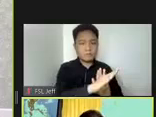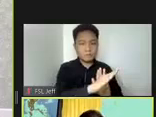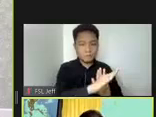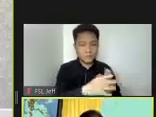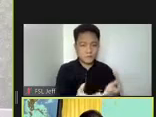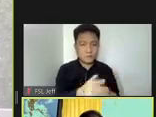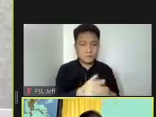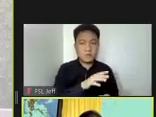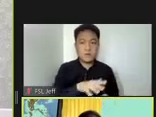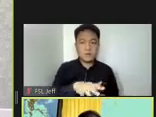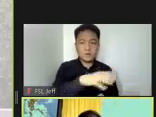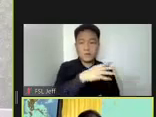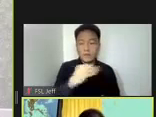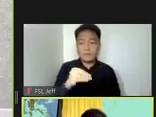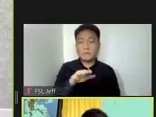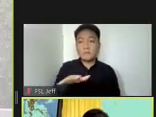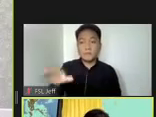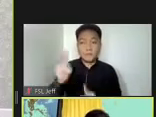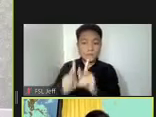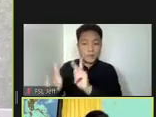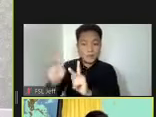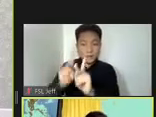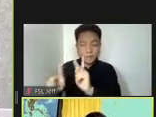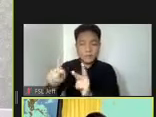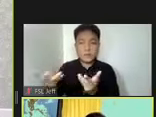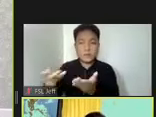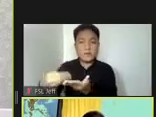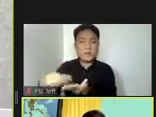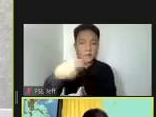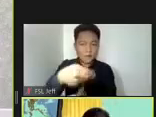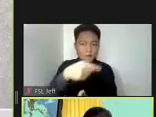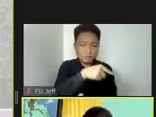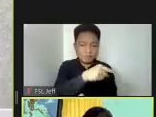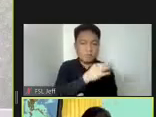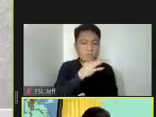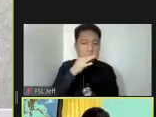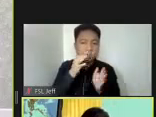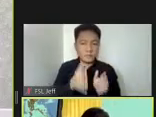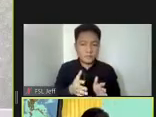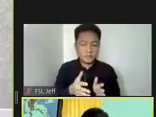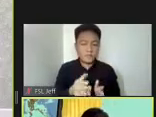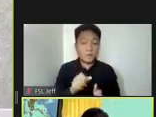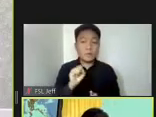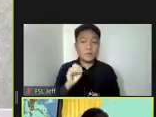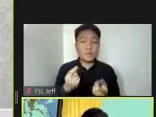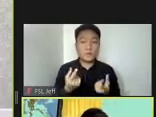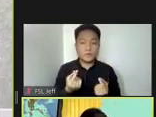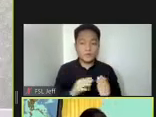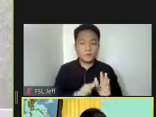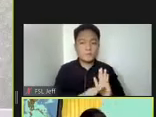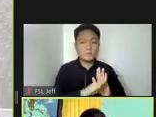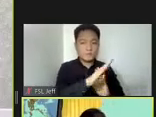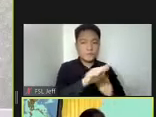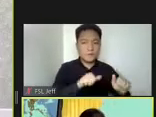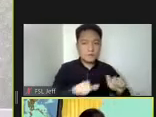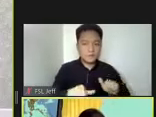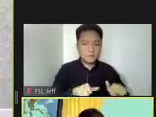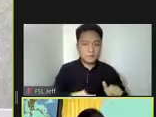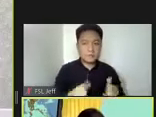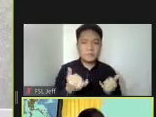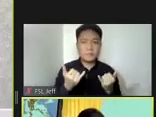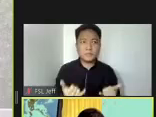country. We employ some tribal people, out of school youth, and